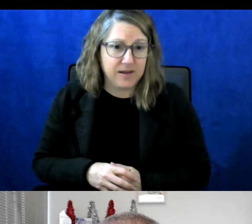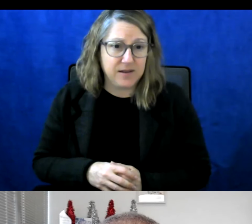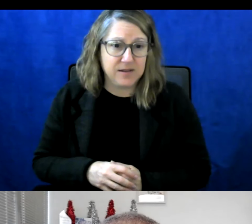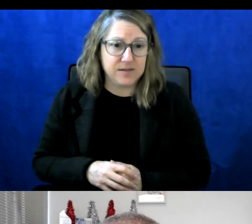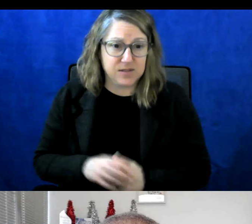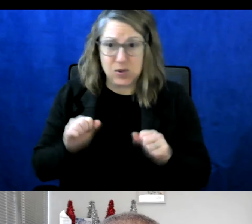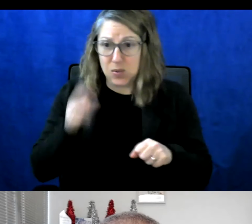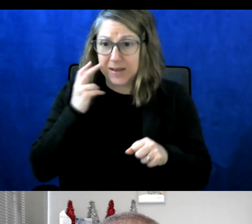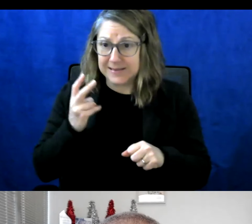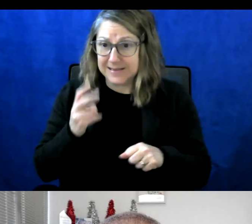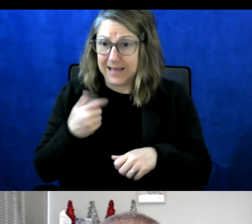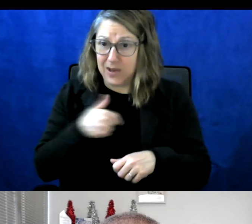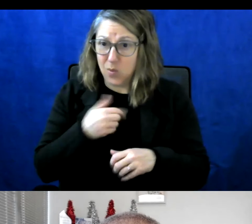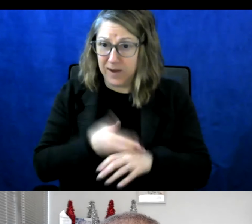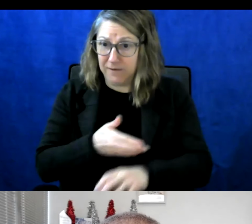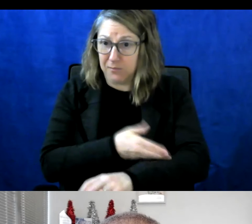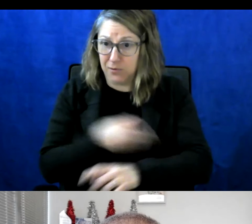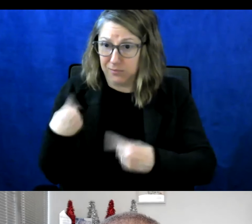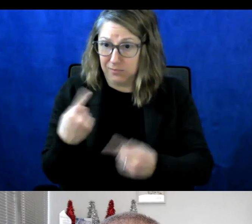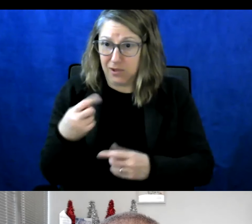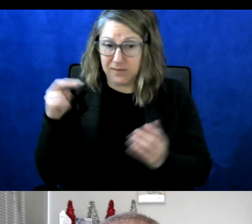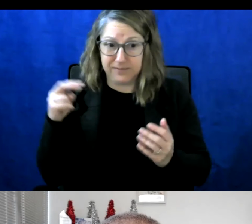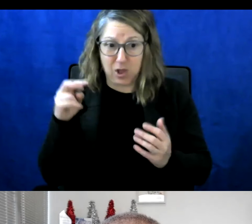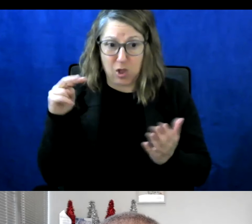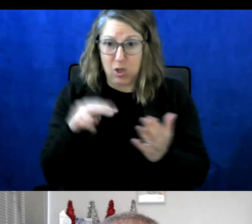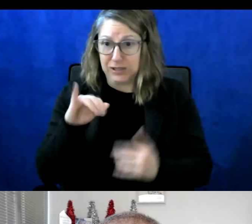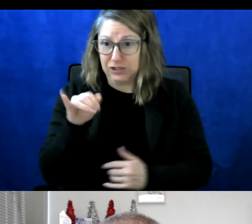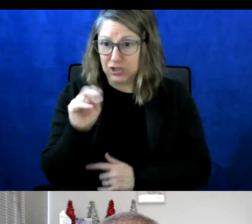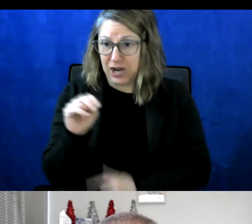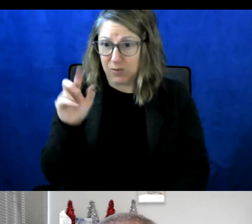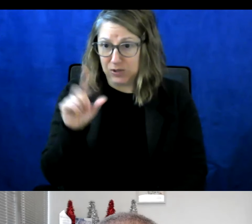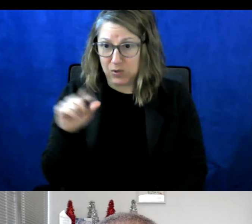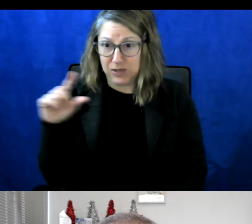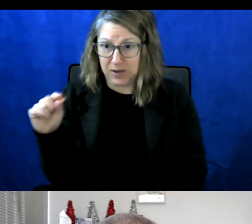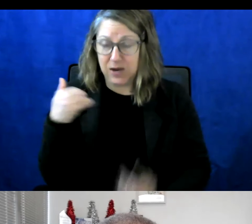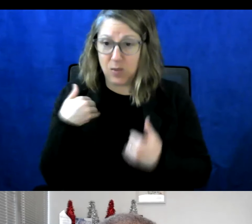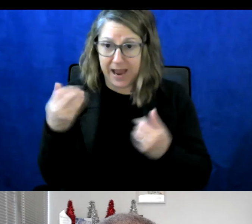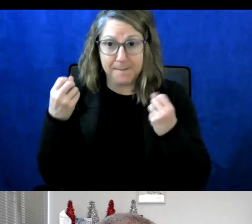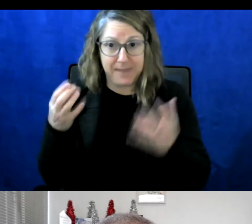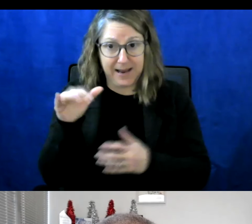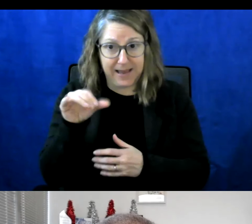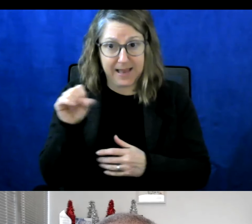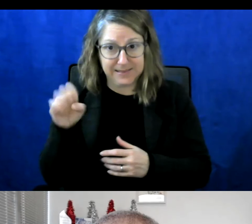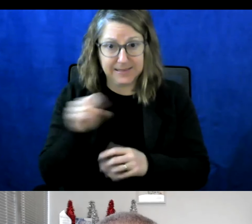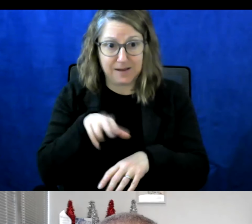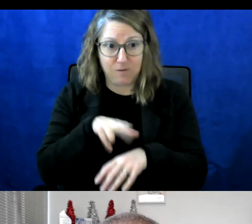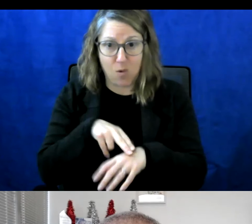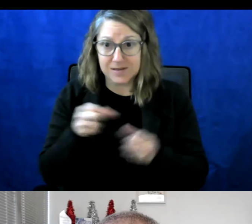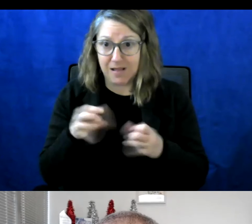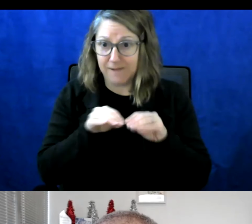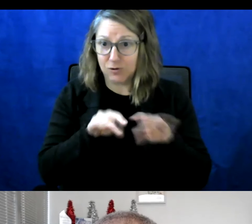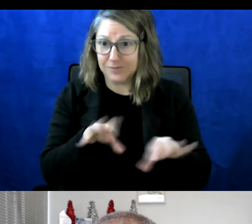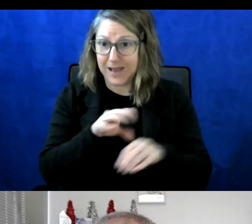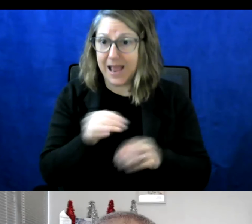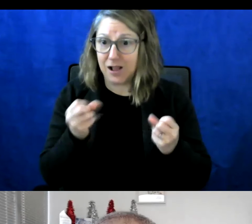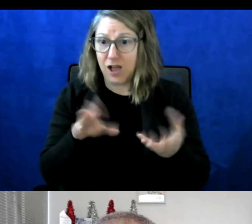big improvement. So if you look at January 2020, you see there we had a lot of cases, of course, a lot of transmission, and we had a